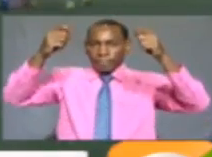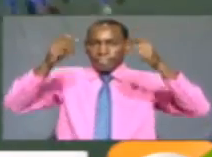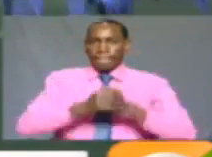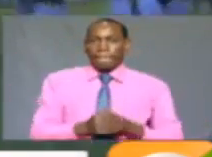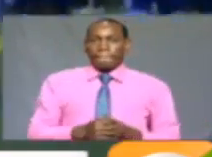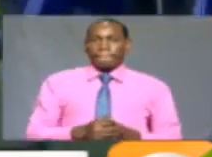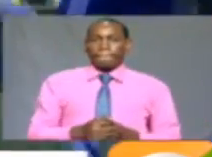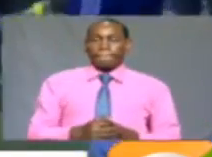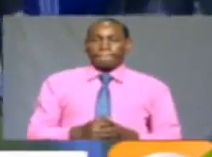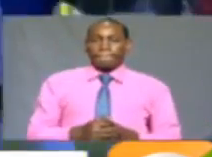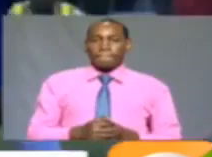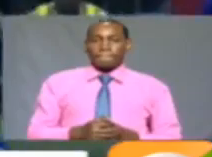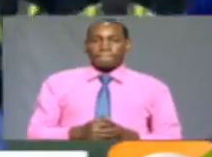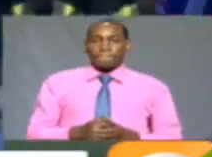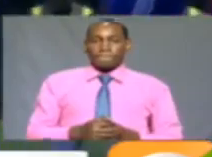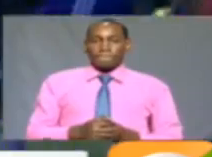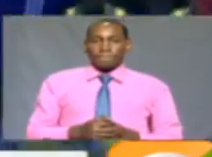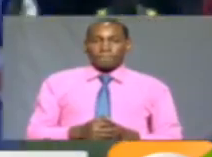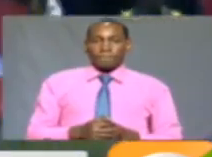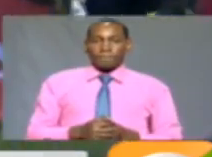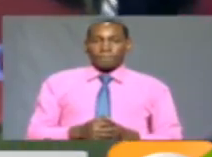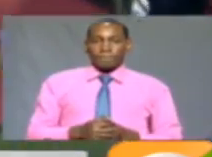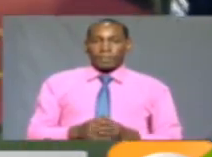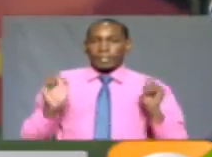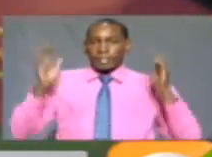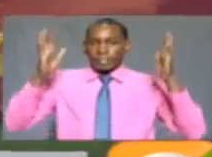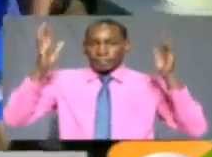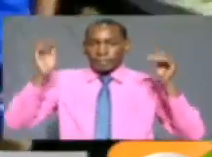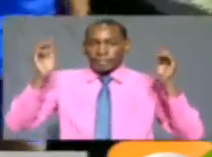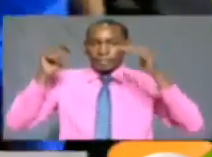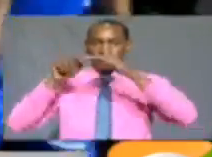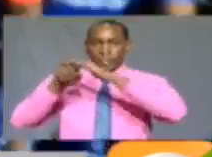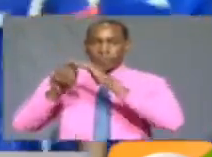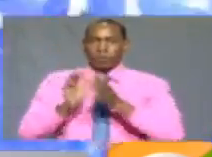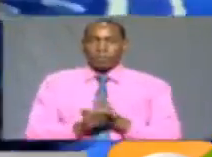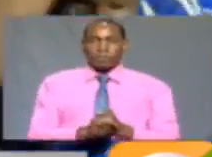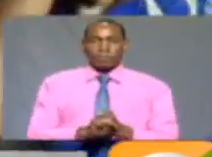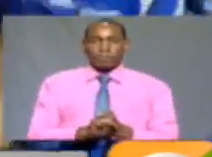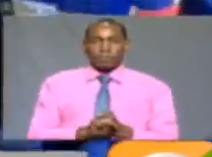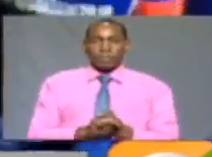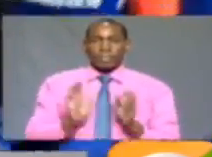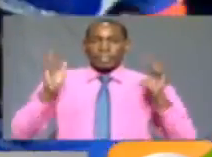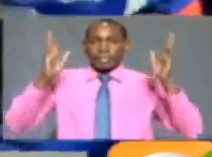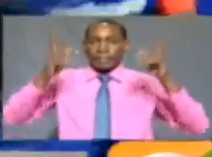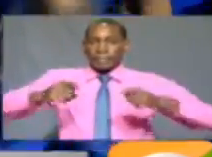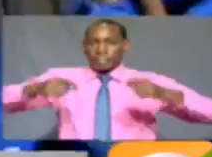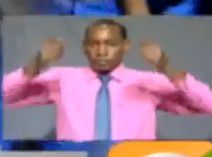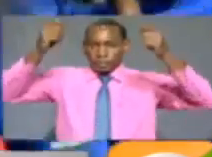Haya! Ah, yeah.